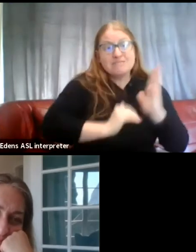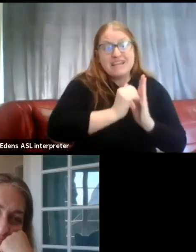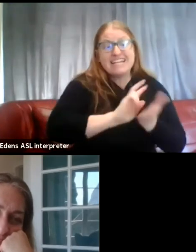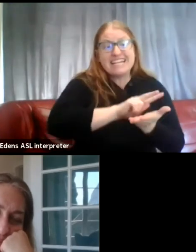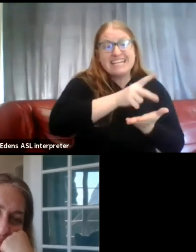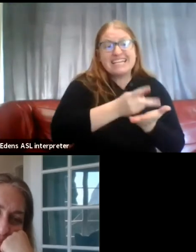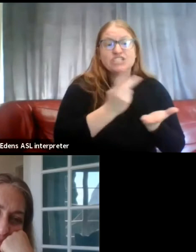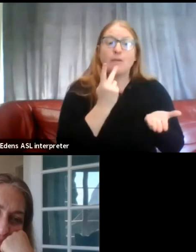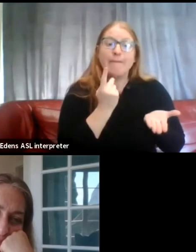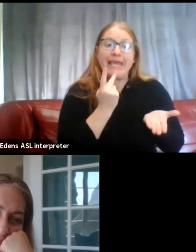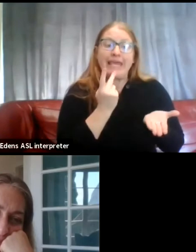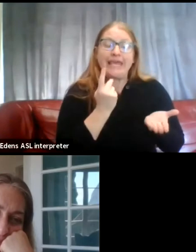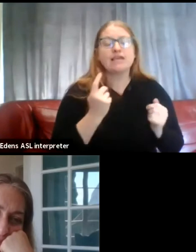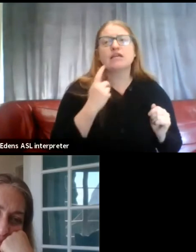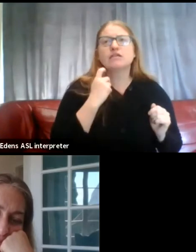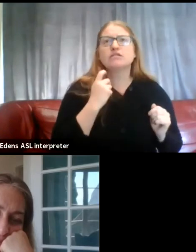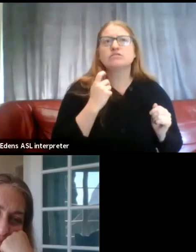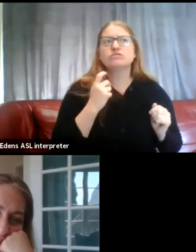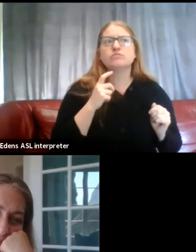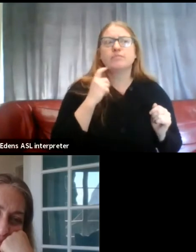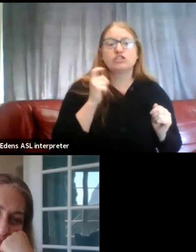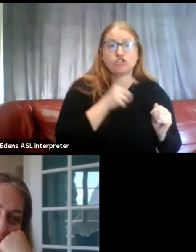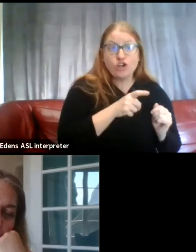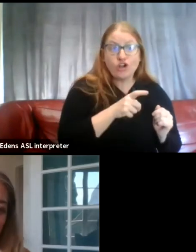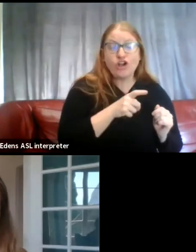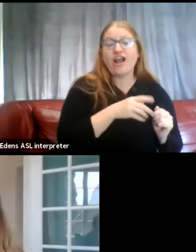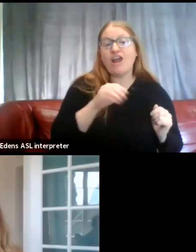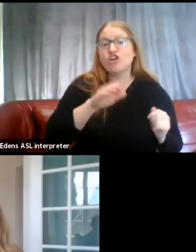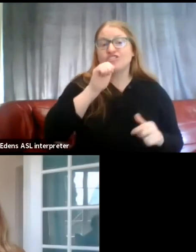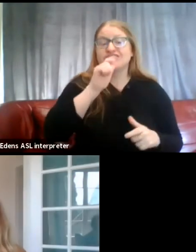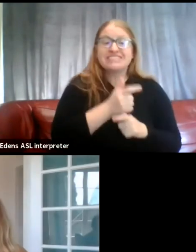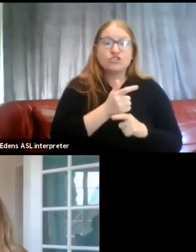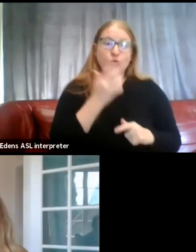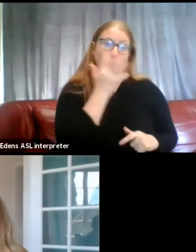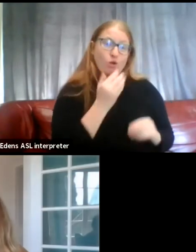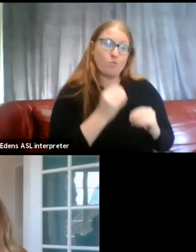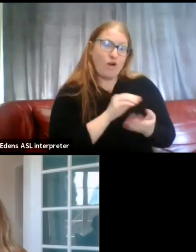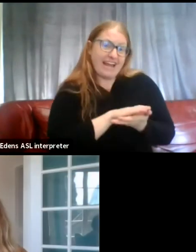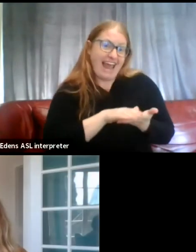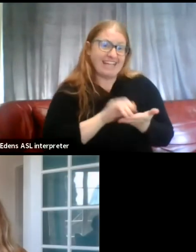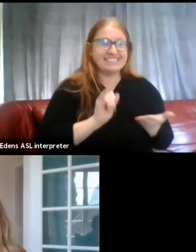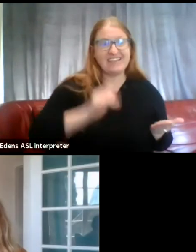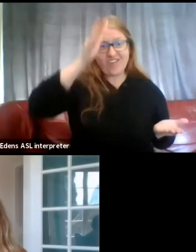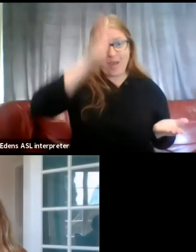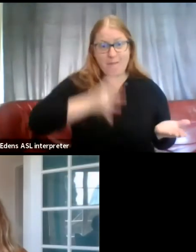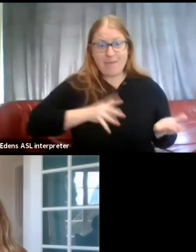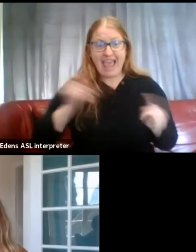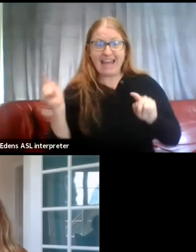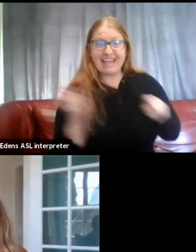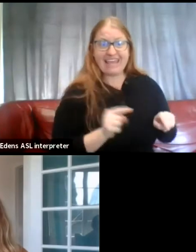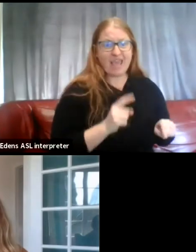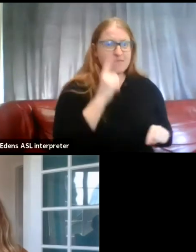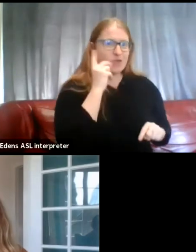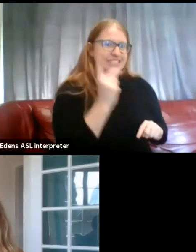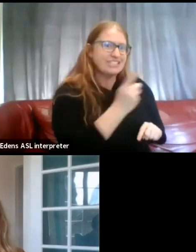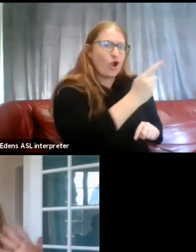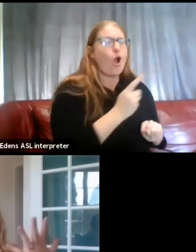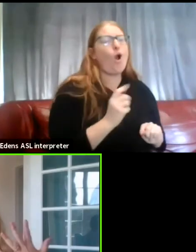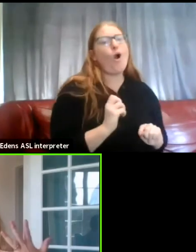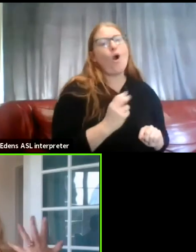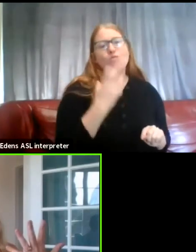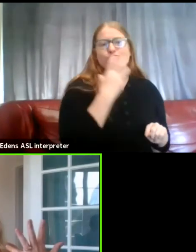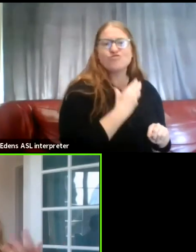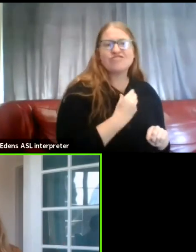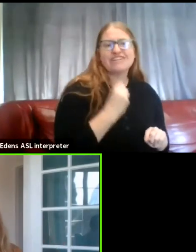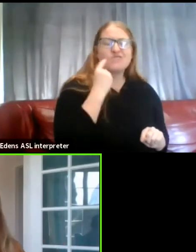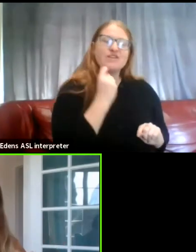that her, and I think she had a sister, would look nicer so that if guys came over, they would find her attractive. Like that's, you know.